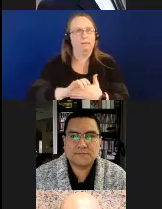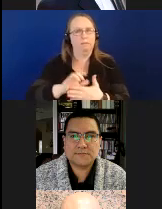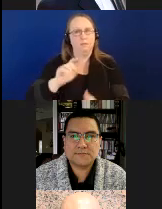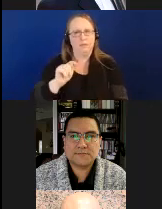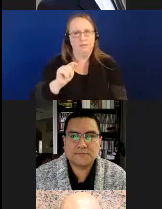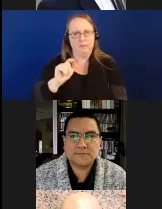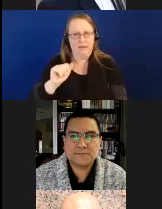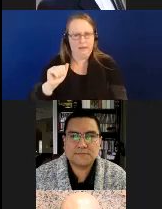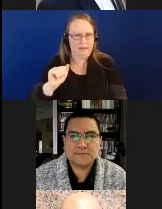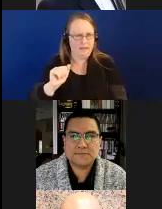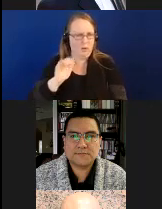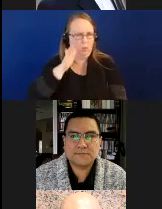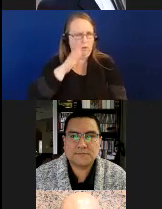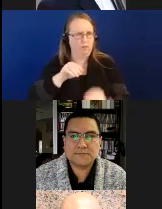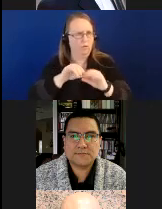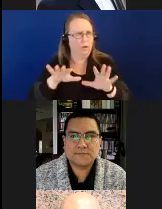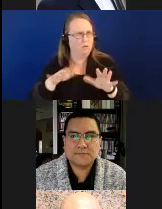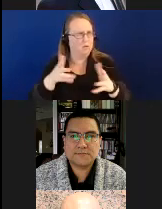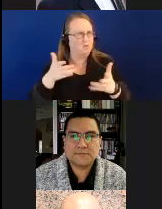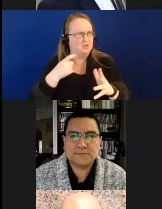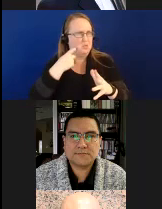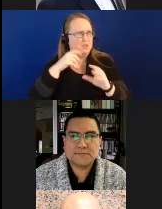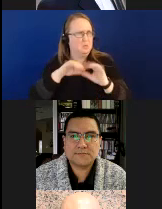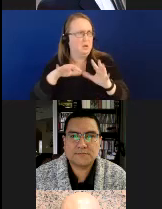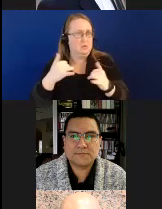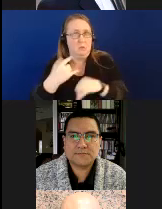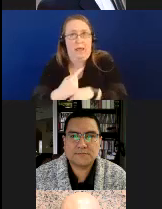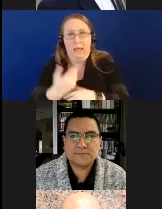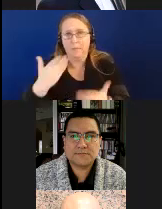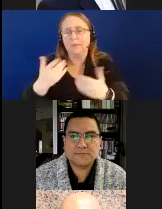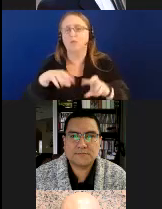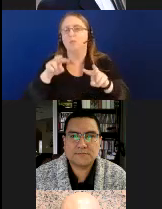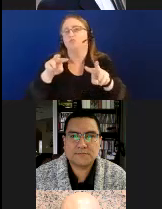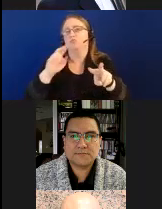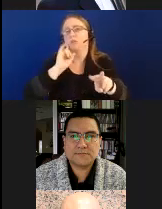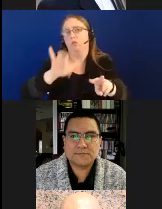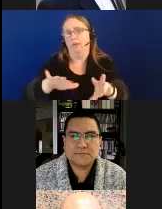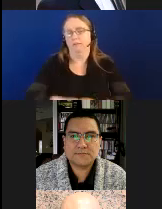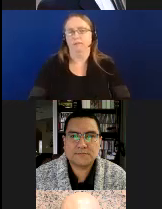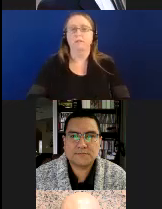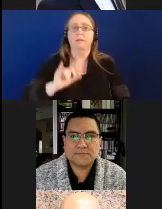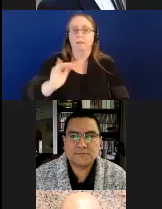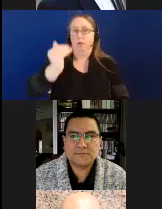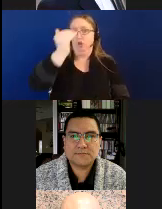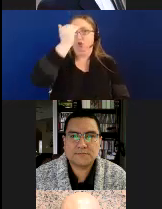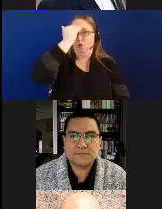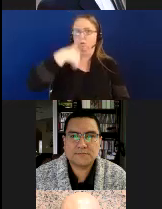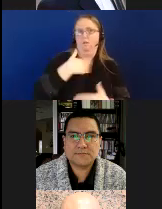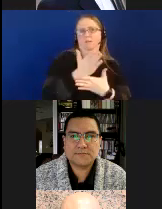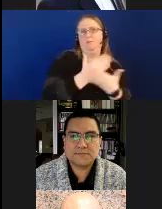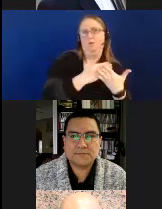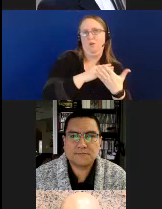just is going to go out or has gone out maybe today. So look out for that. If you know that you're part of a district